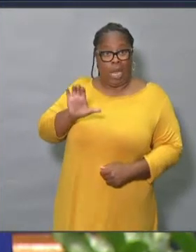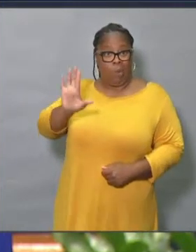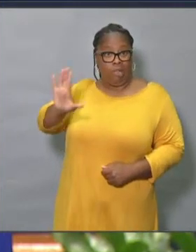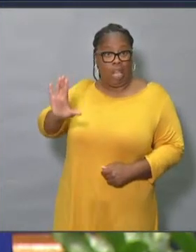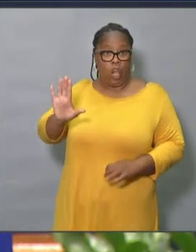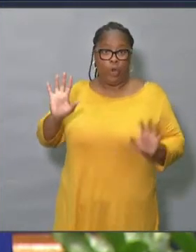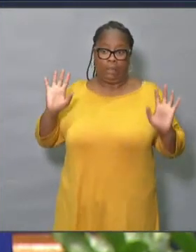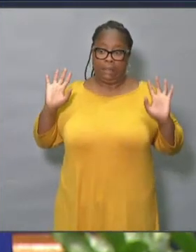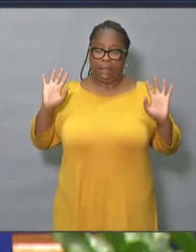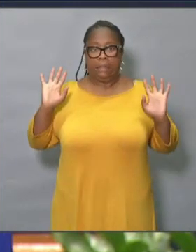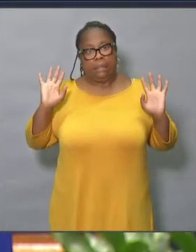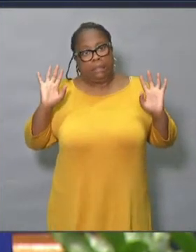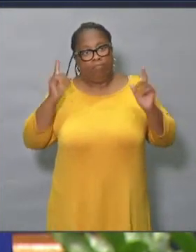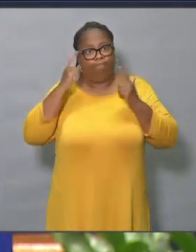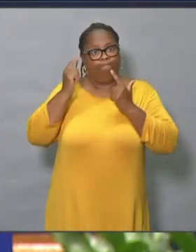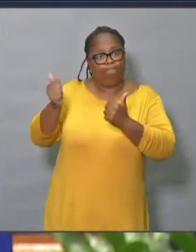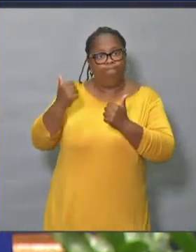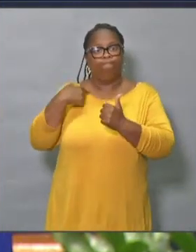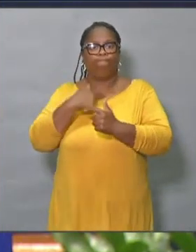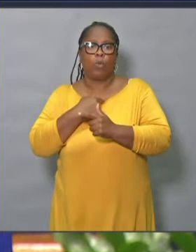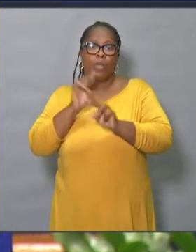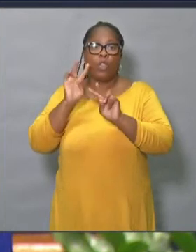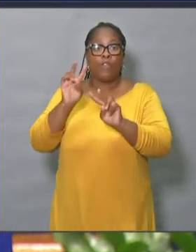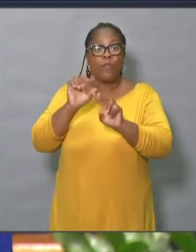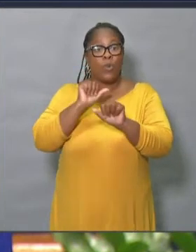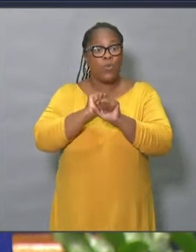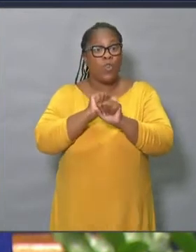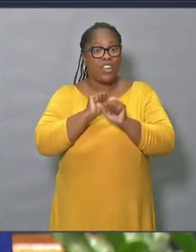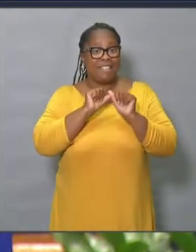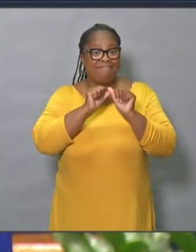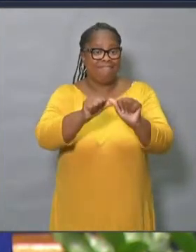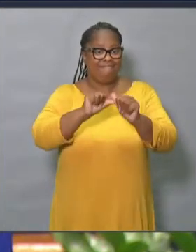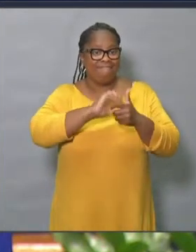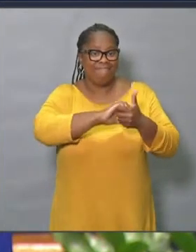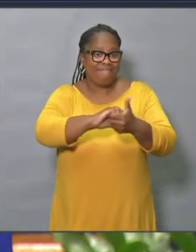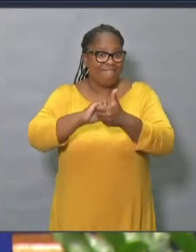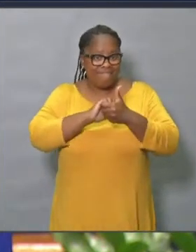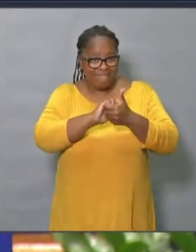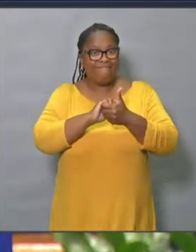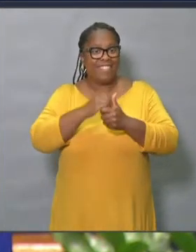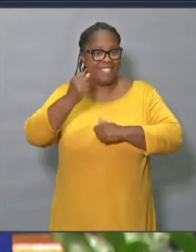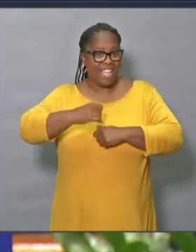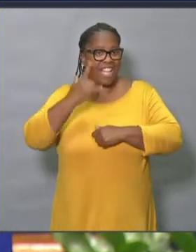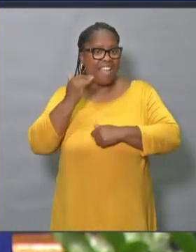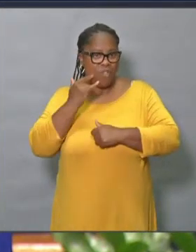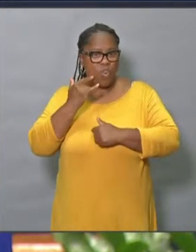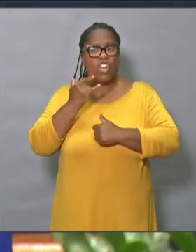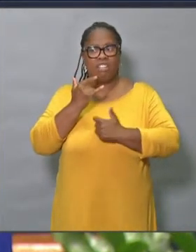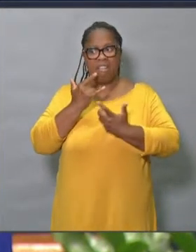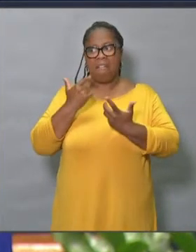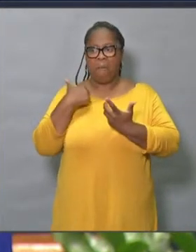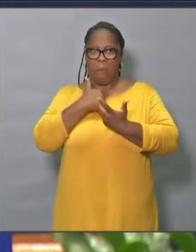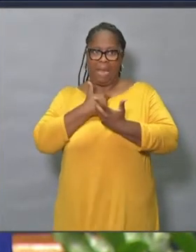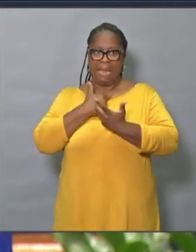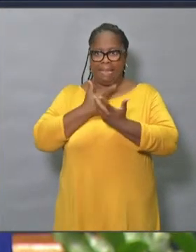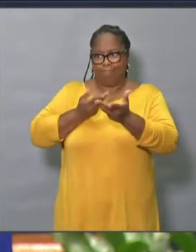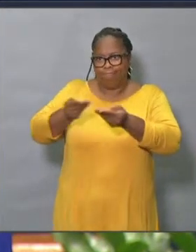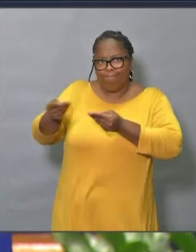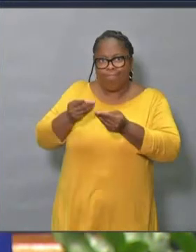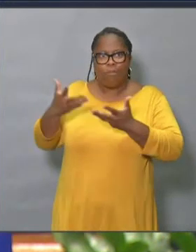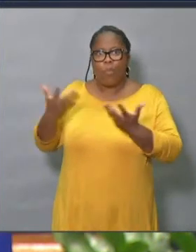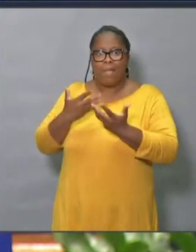working with all of our colleagues across Southern California in making sure we share with each other what's working and